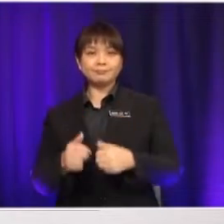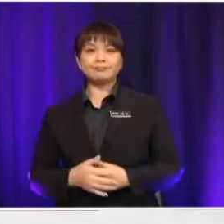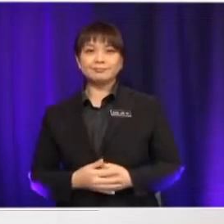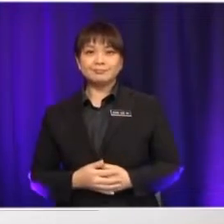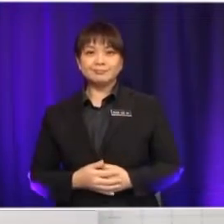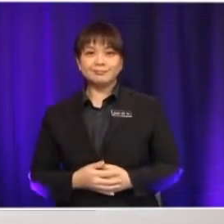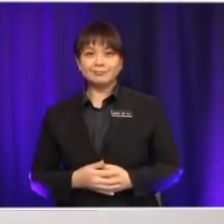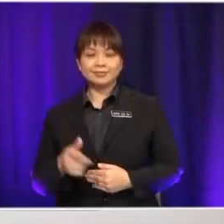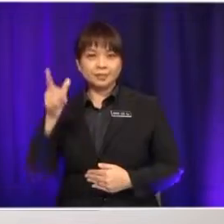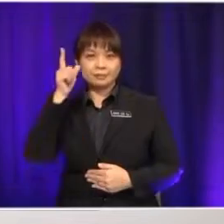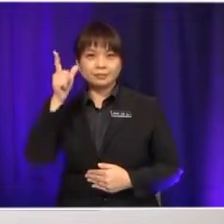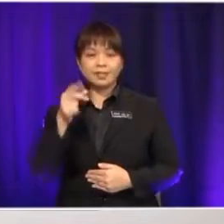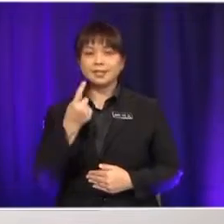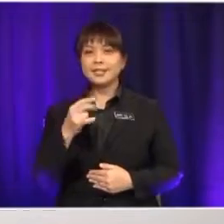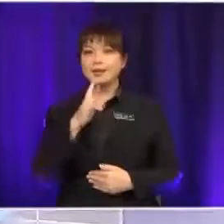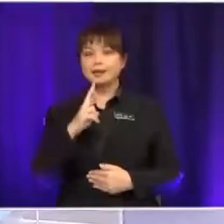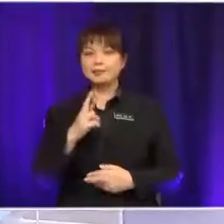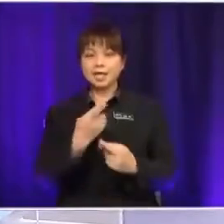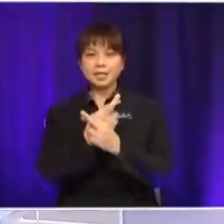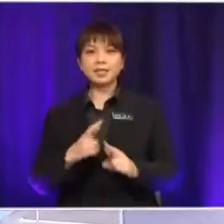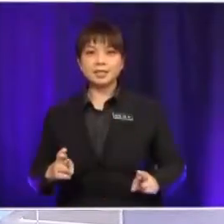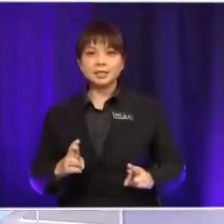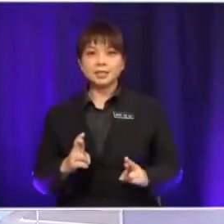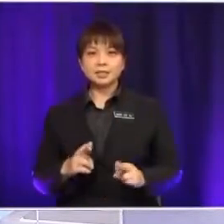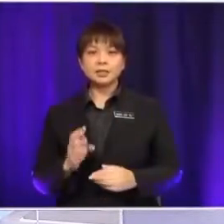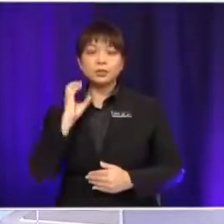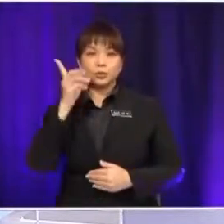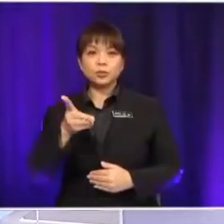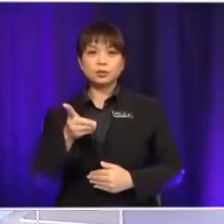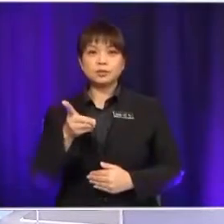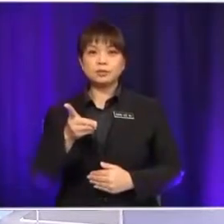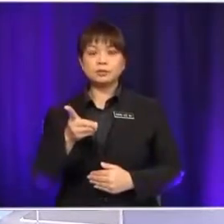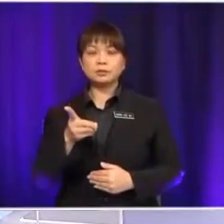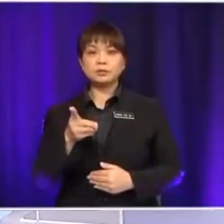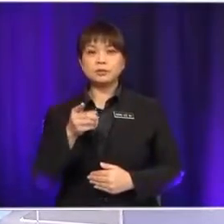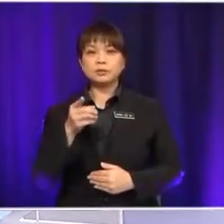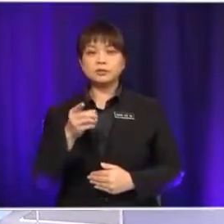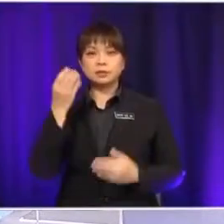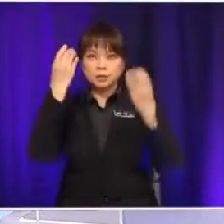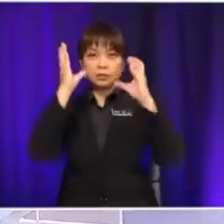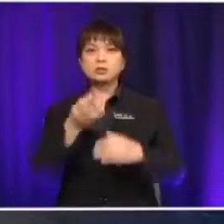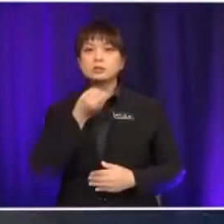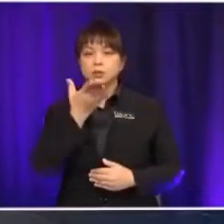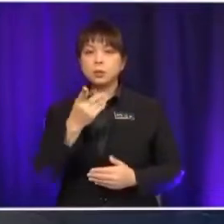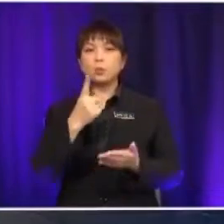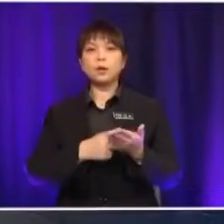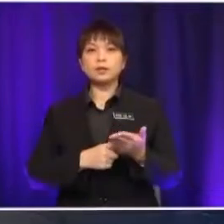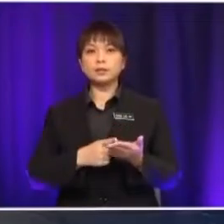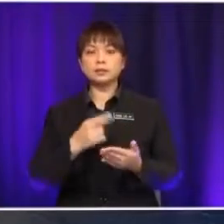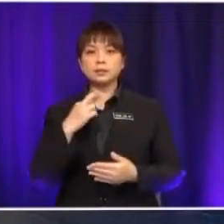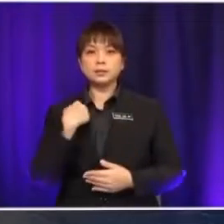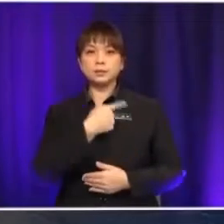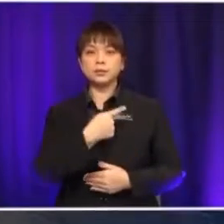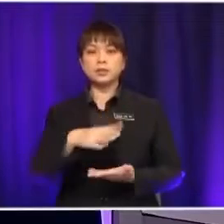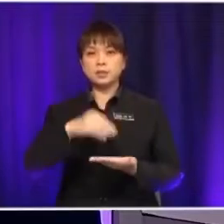All right, looks like they are ready. Yeah. So, Miss Sim, could you kindly let us know what exactly we are learning today? Okay, so today basically we are